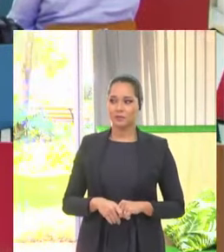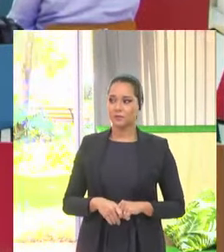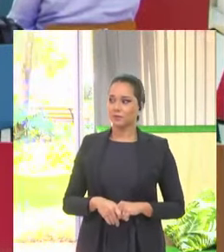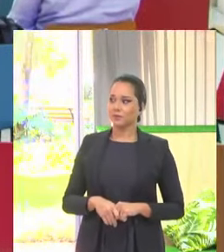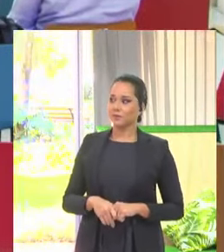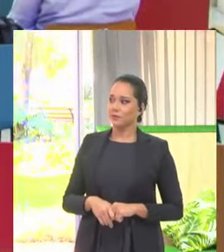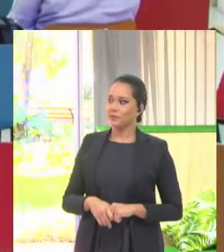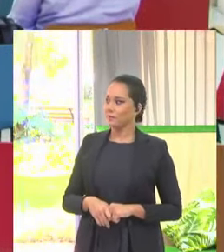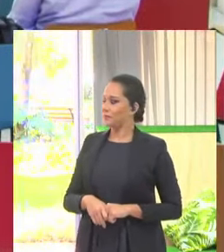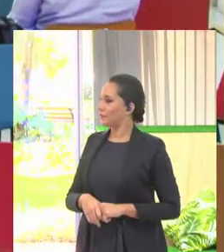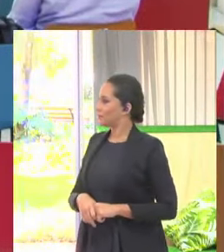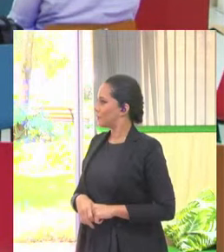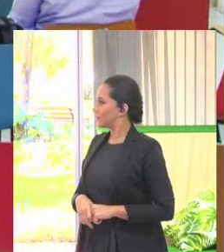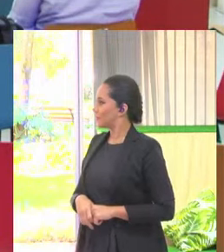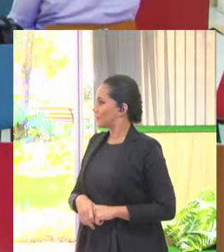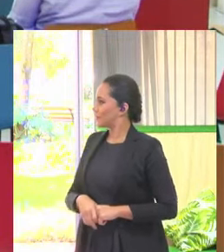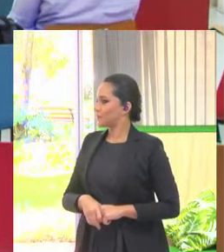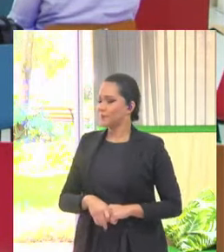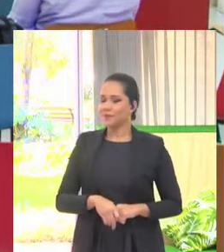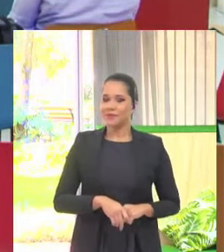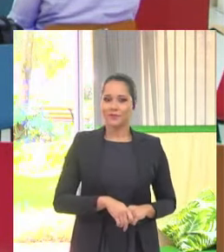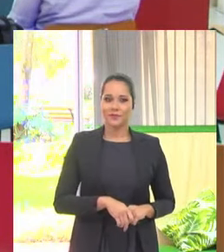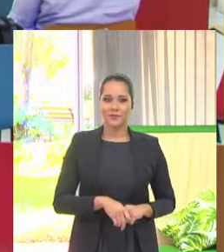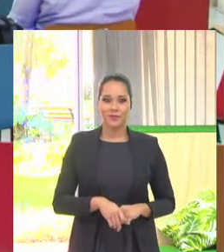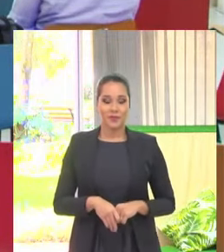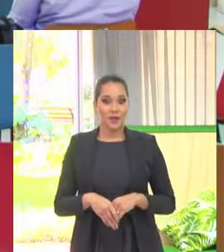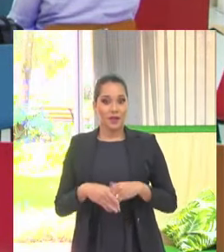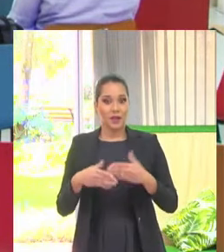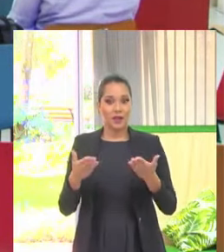So just as the presentation is coming,